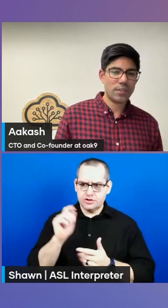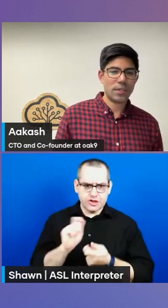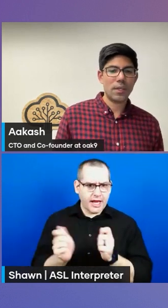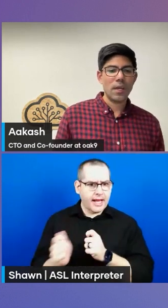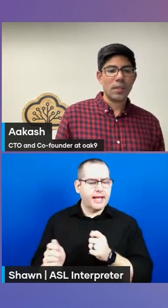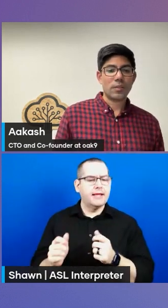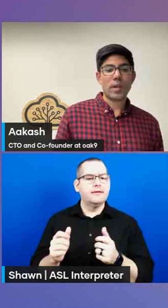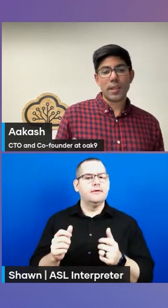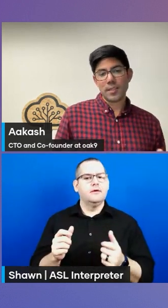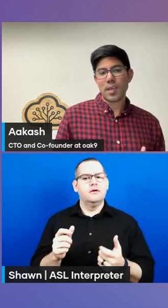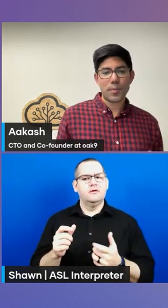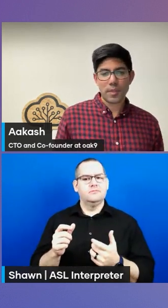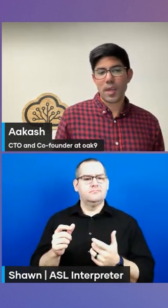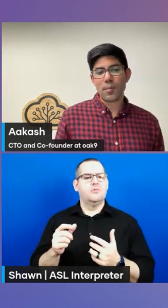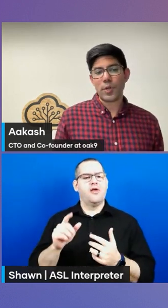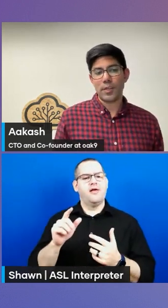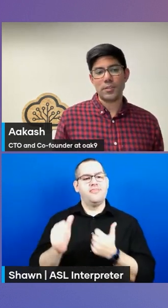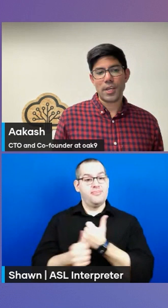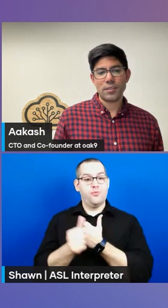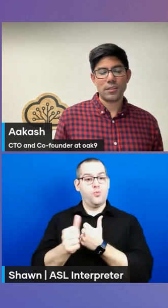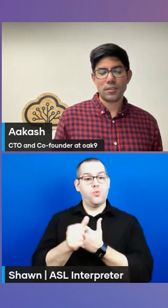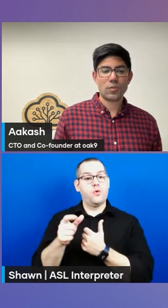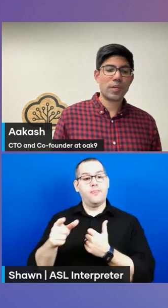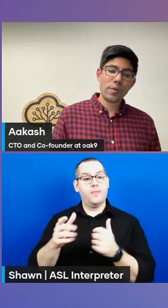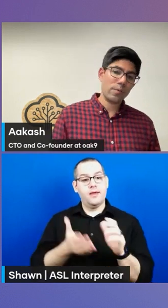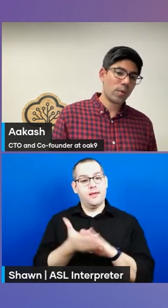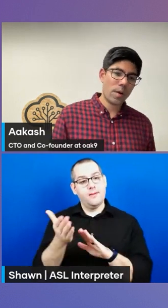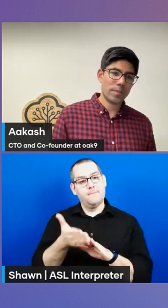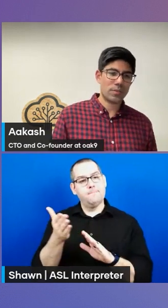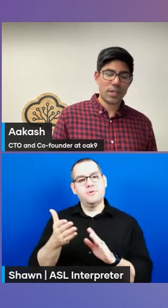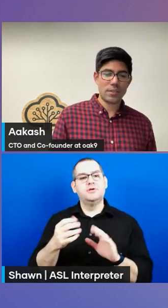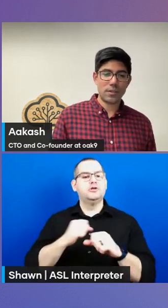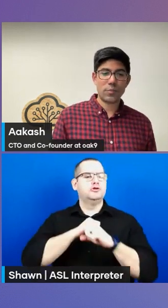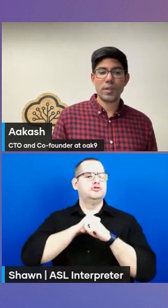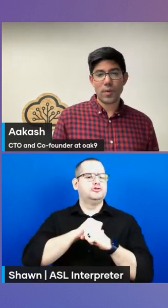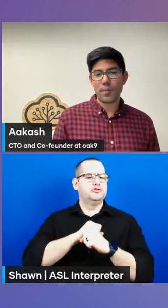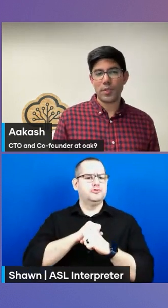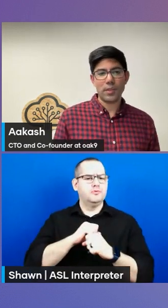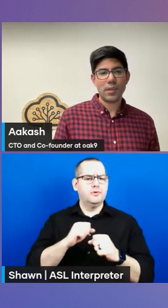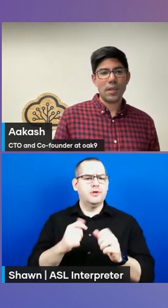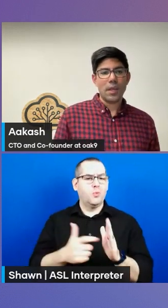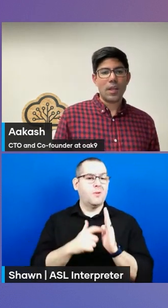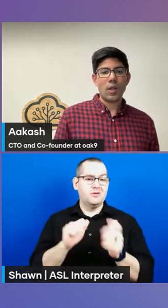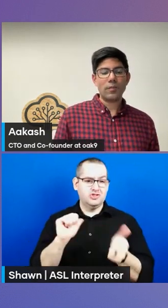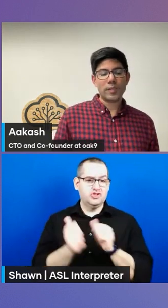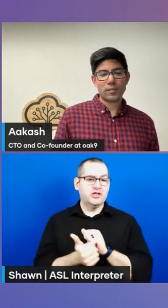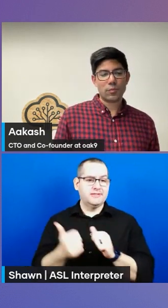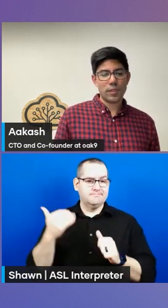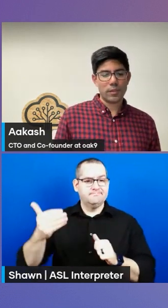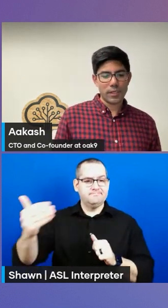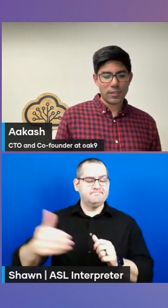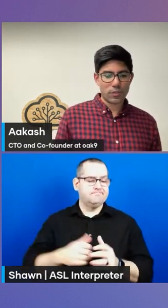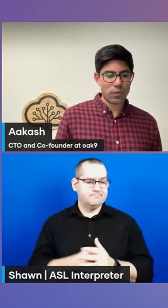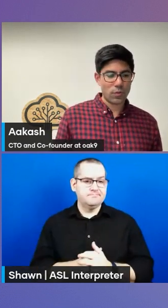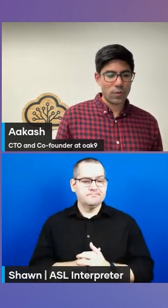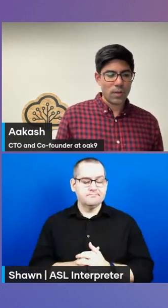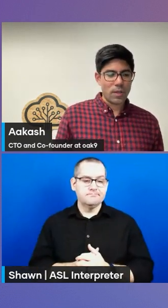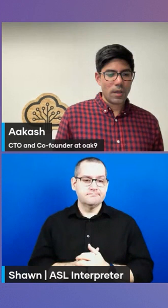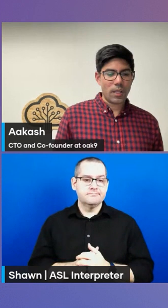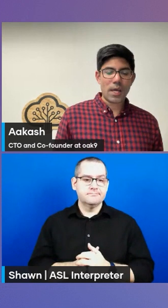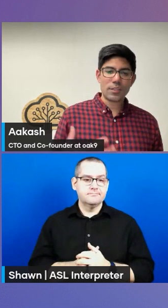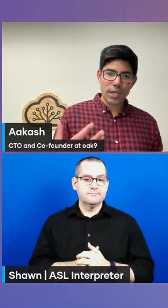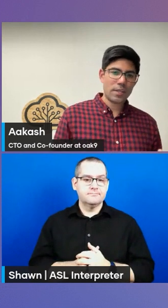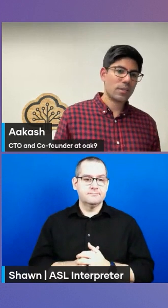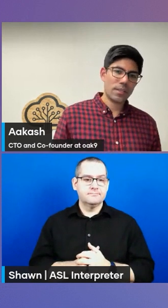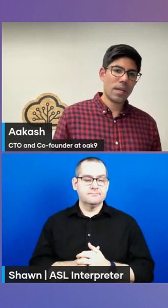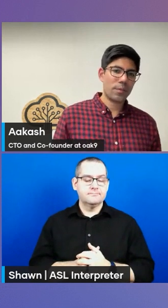landscapes are changing, the threat landscape that they operate in changes. And so security requirements are changing pretty rapidly. And all of this really leads to